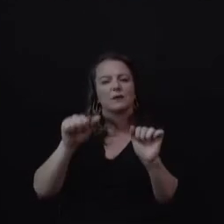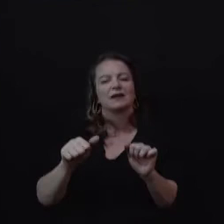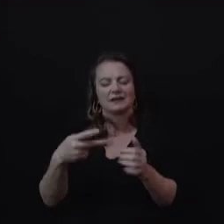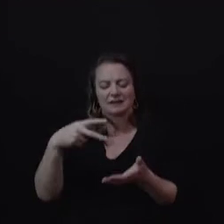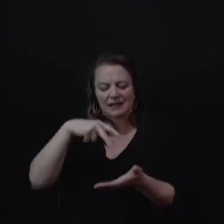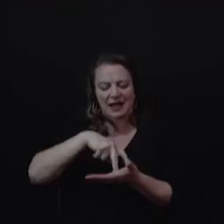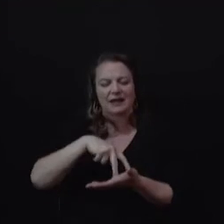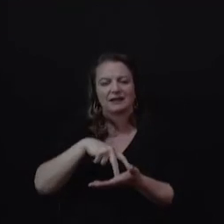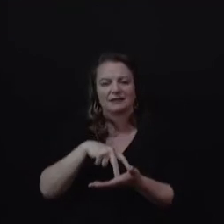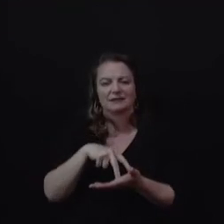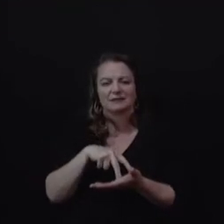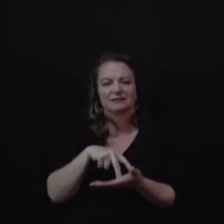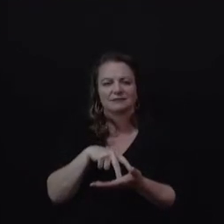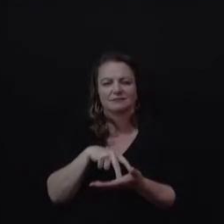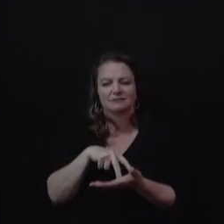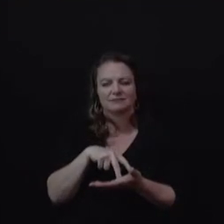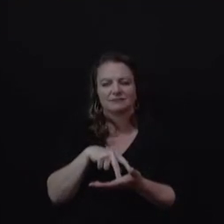stand?